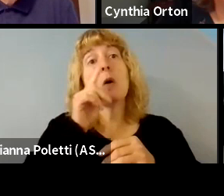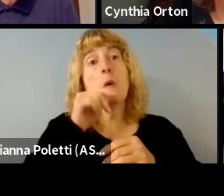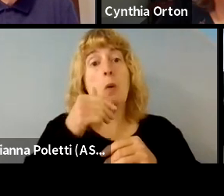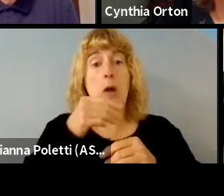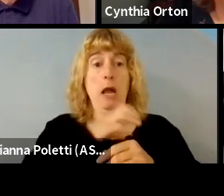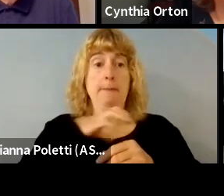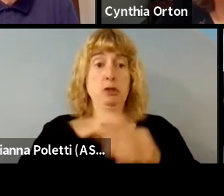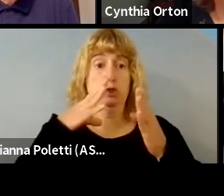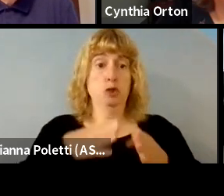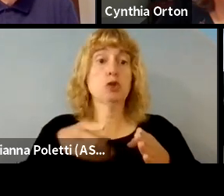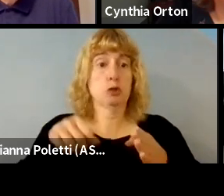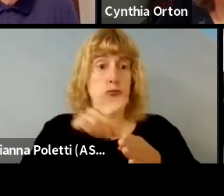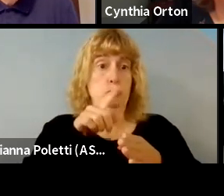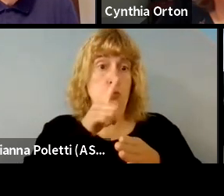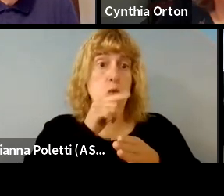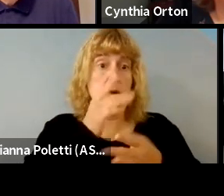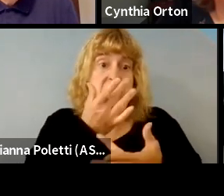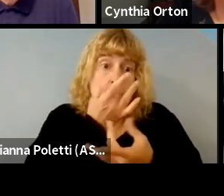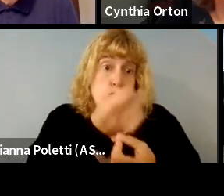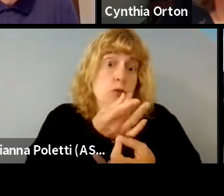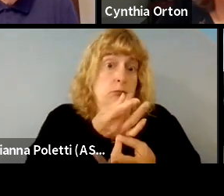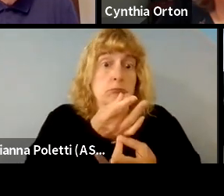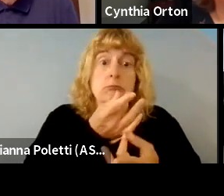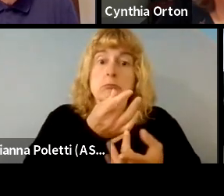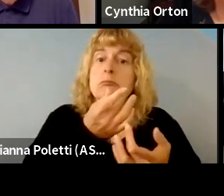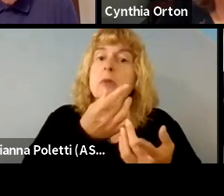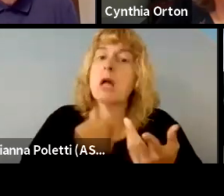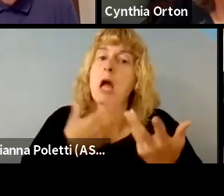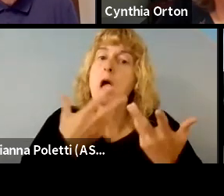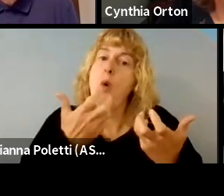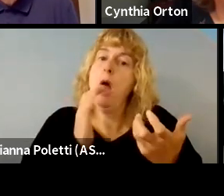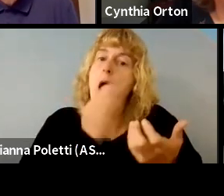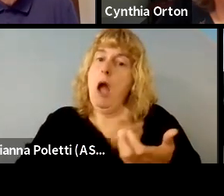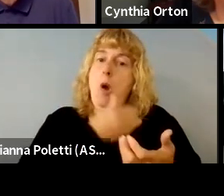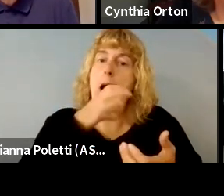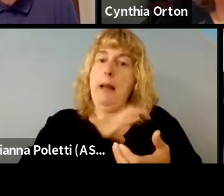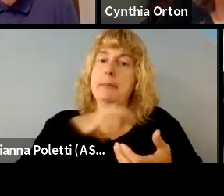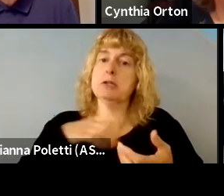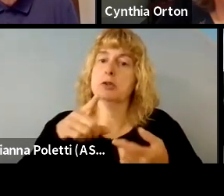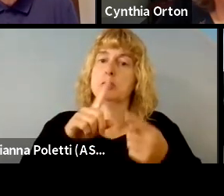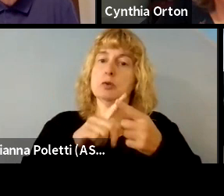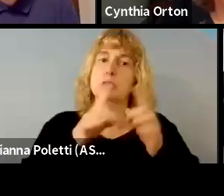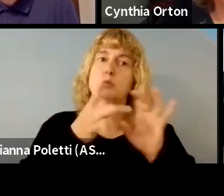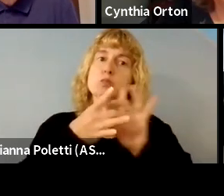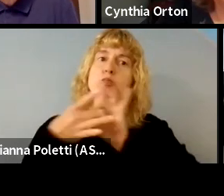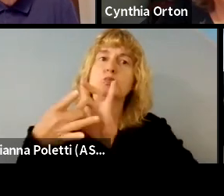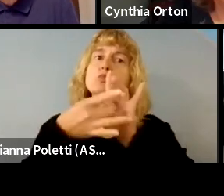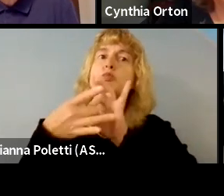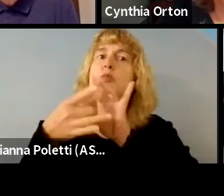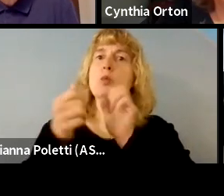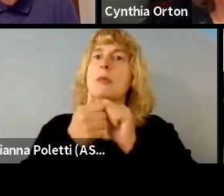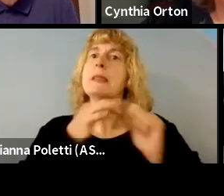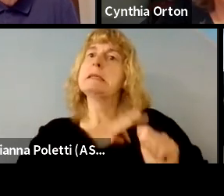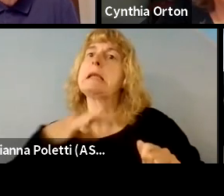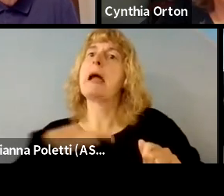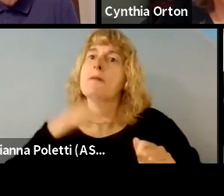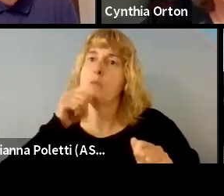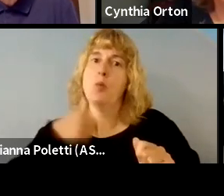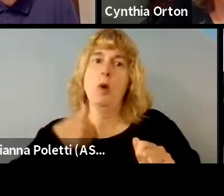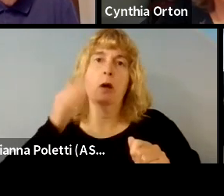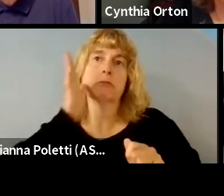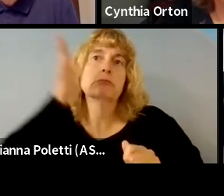want our commission to liaise with the staff that we eventually hire in a way that, and